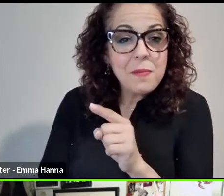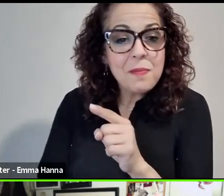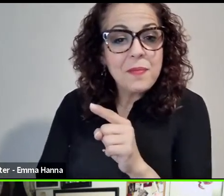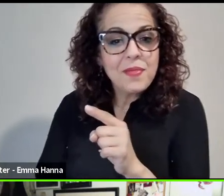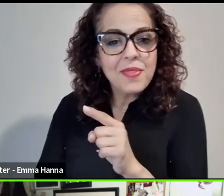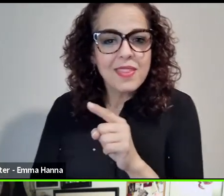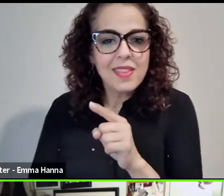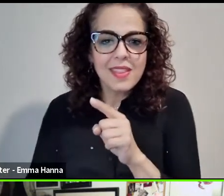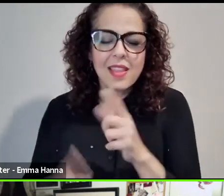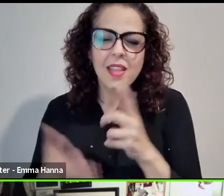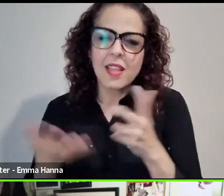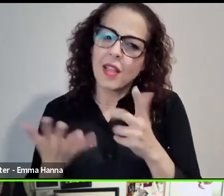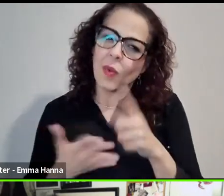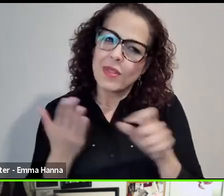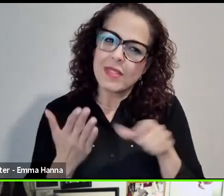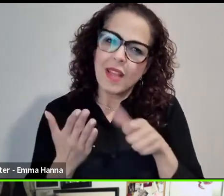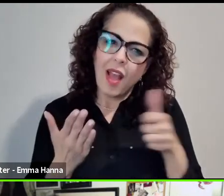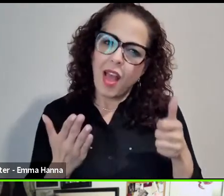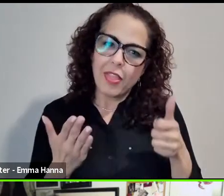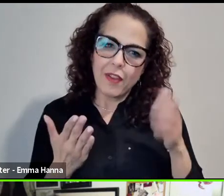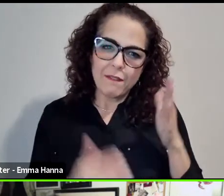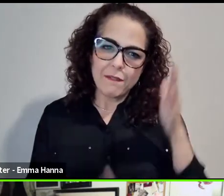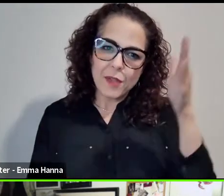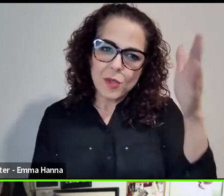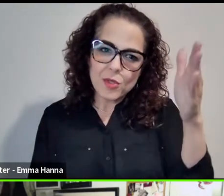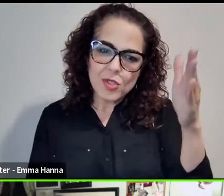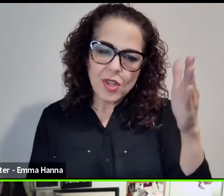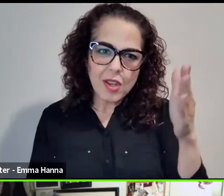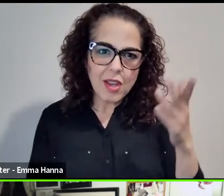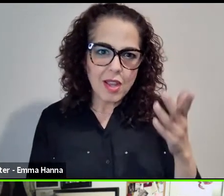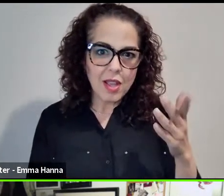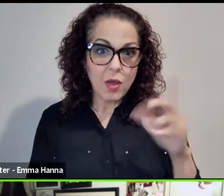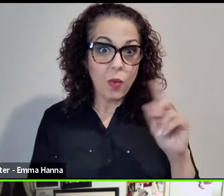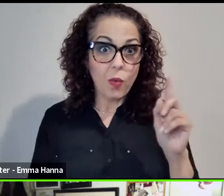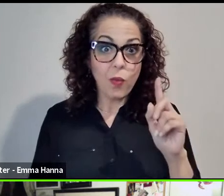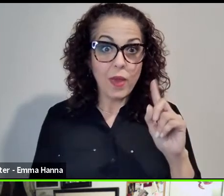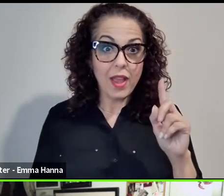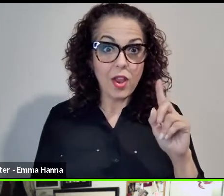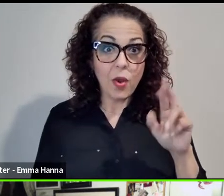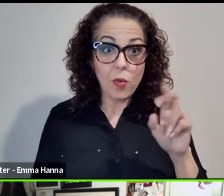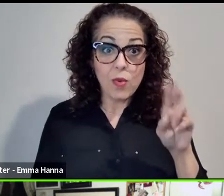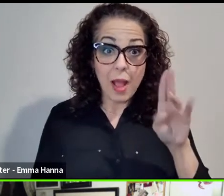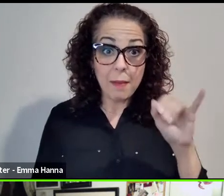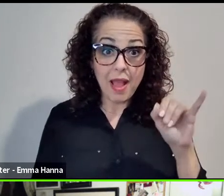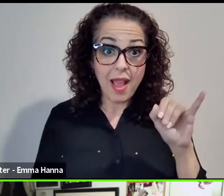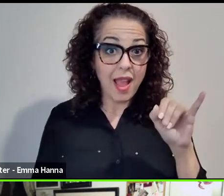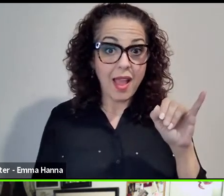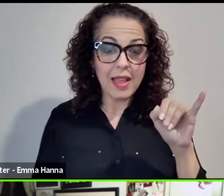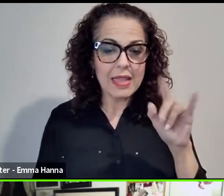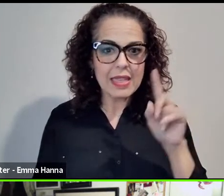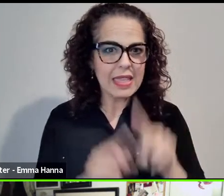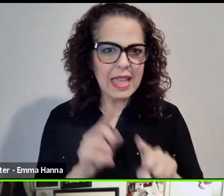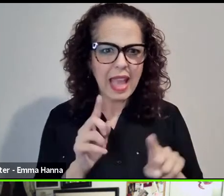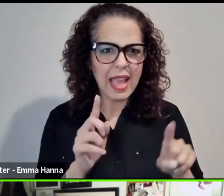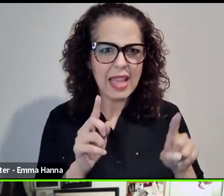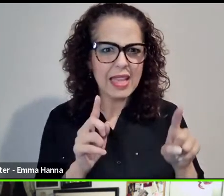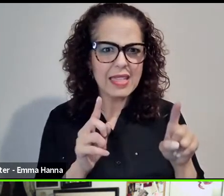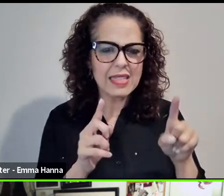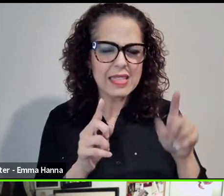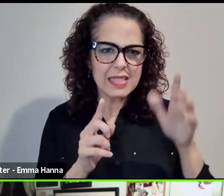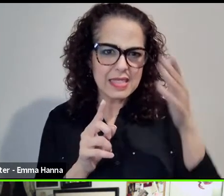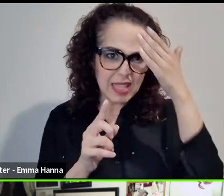What's another future for the golem? One where the rabbi isn't able to wipe the aleph off his